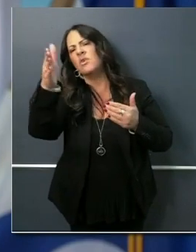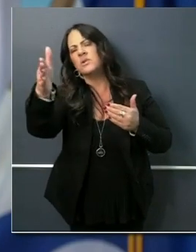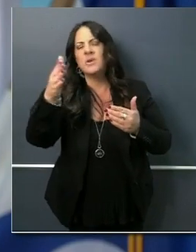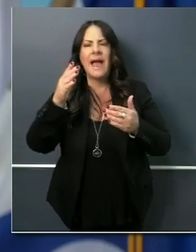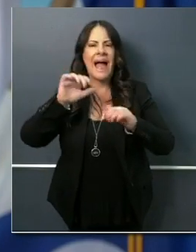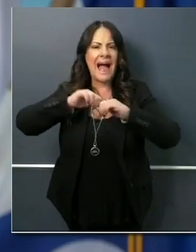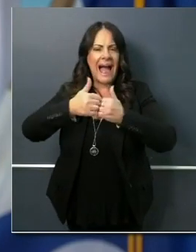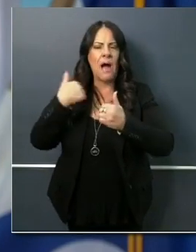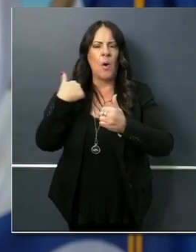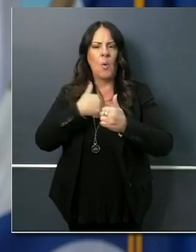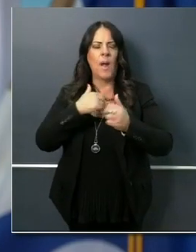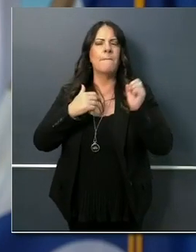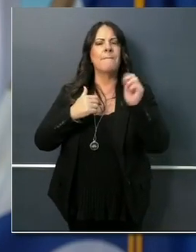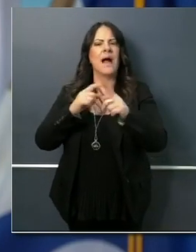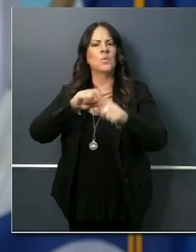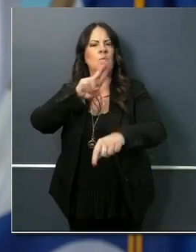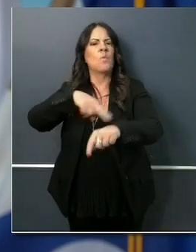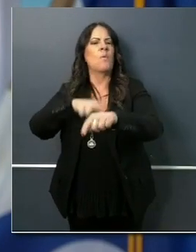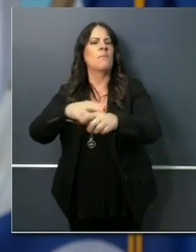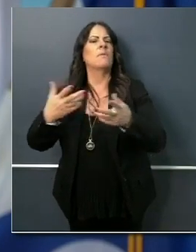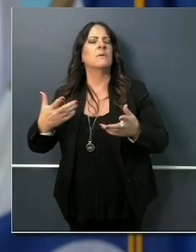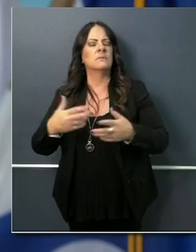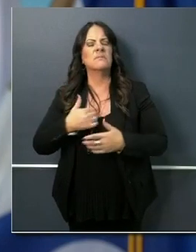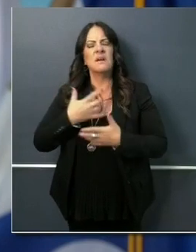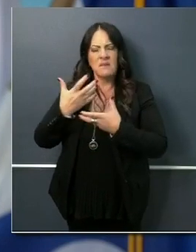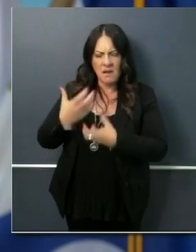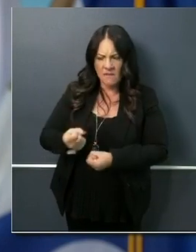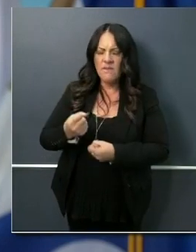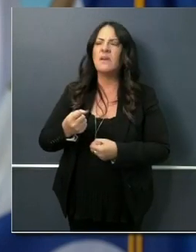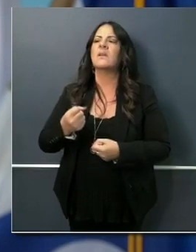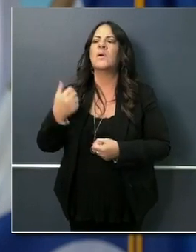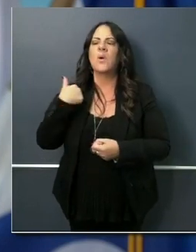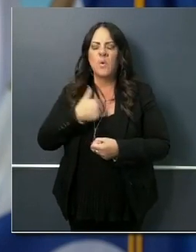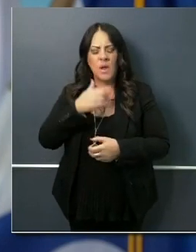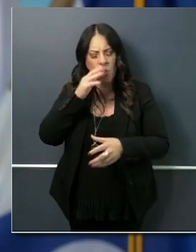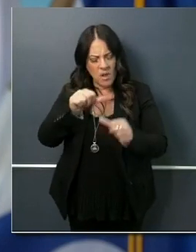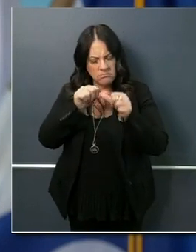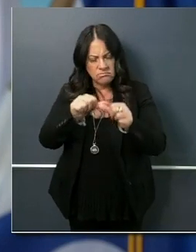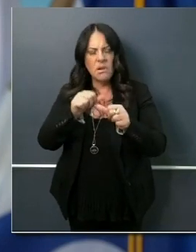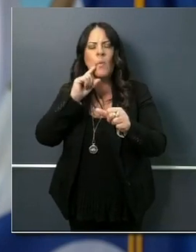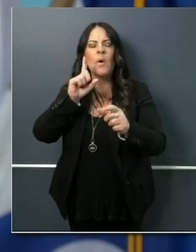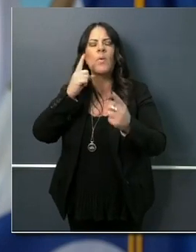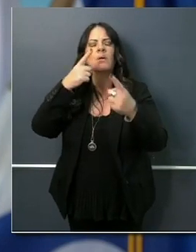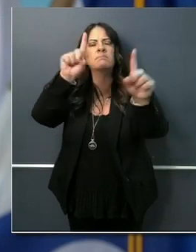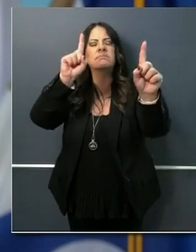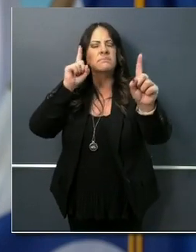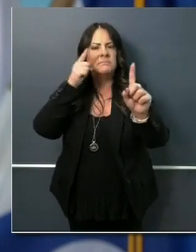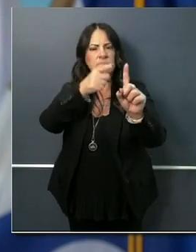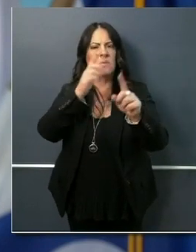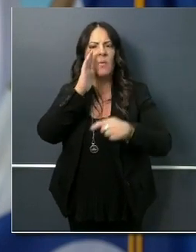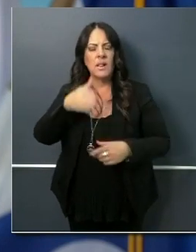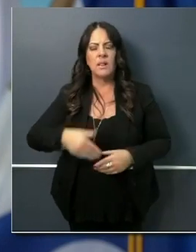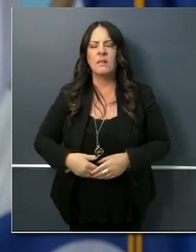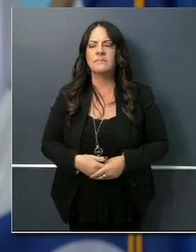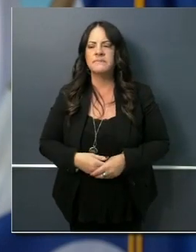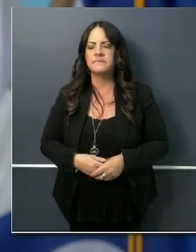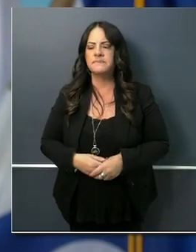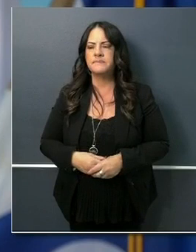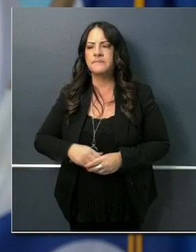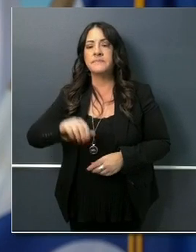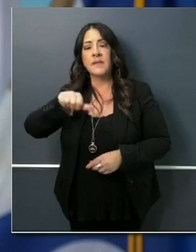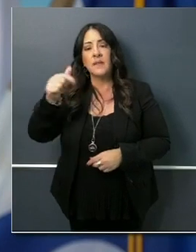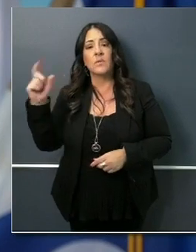where we are at this moment, and I'm confident we'll maintain that status. Alexei Kozep, SF Chronicle.